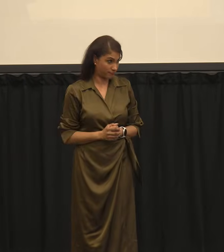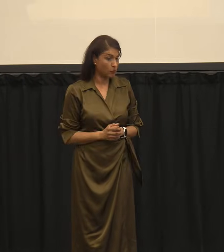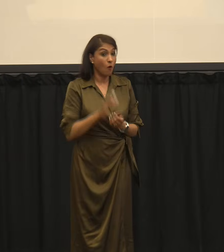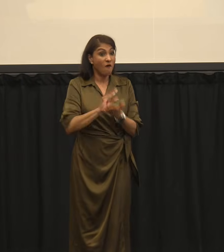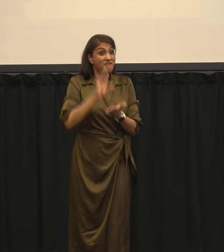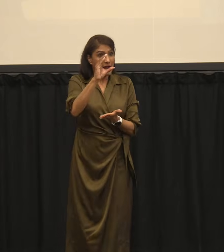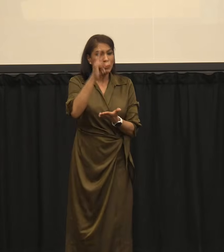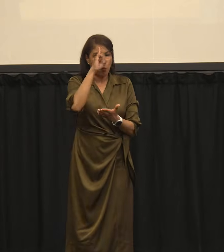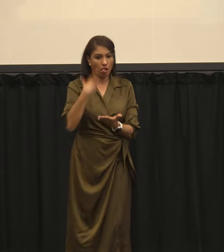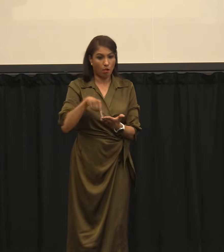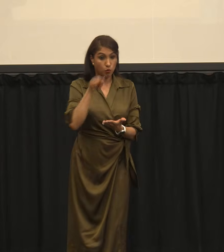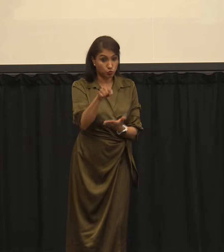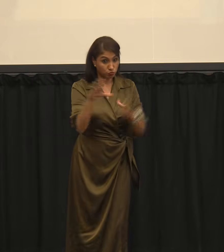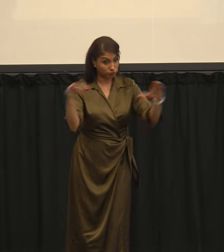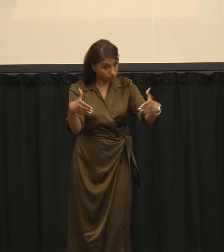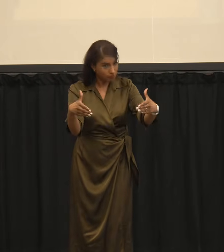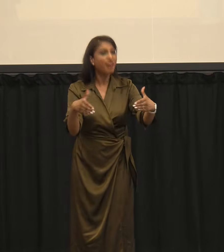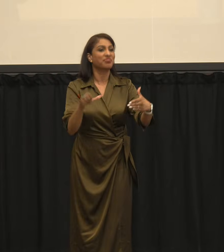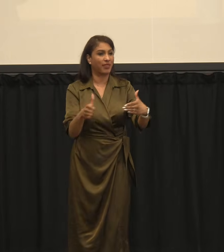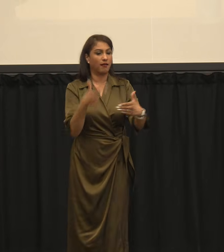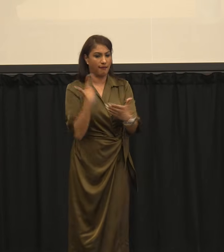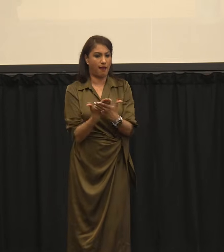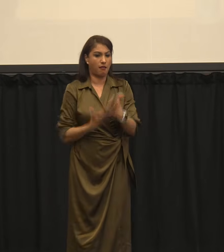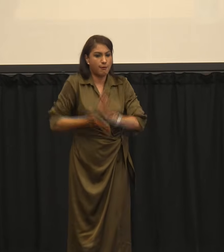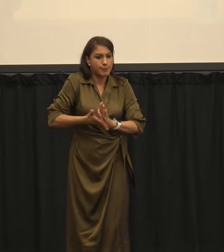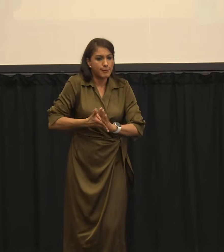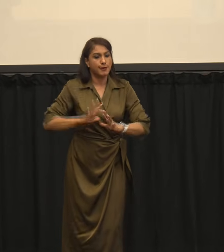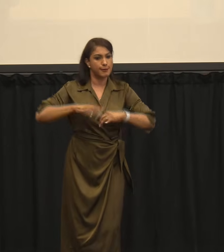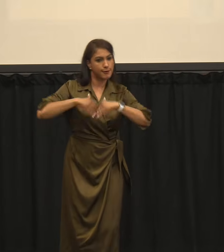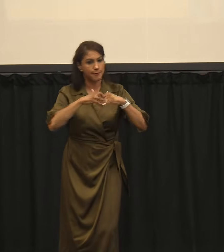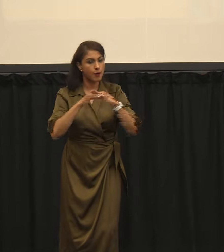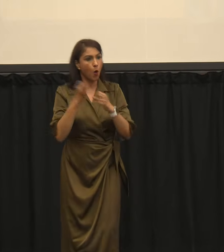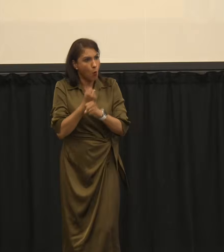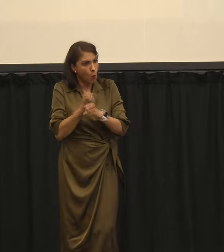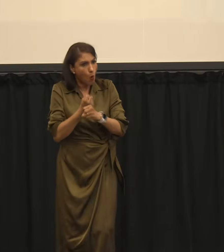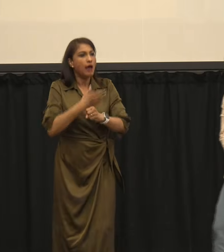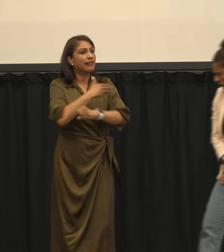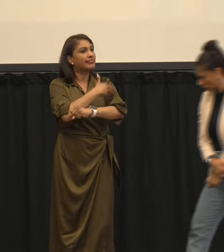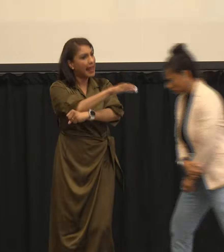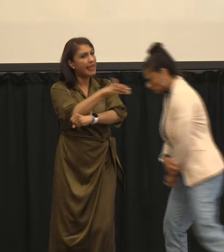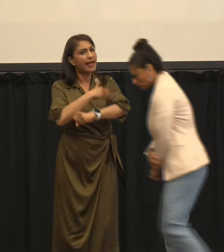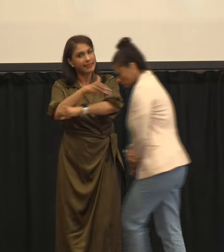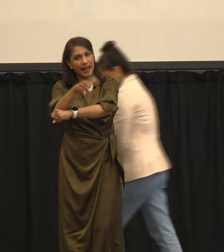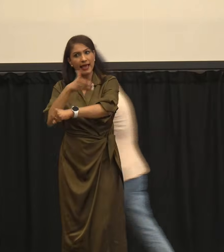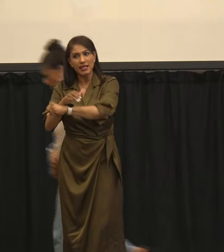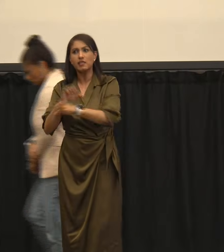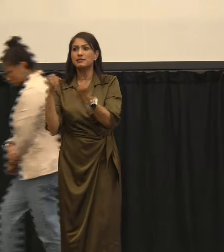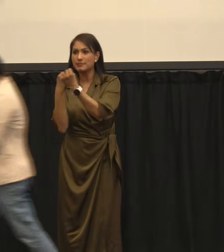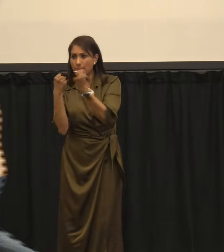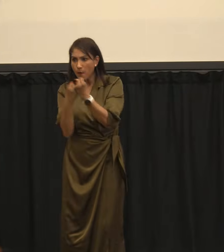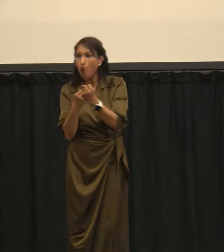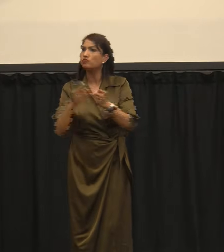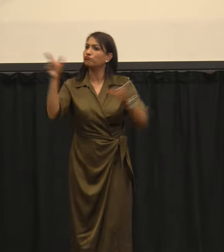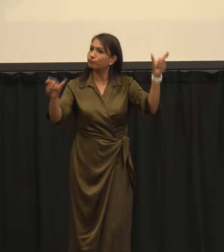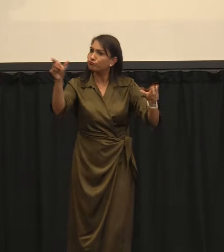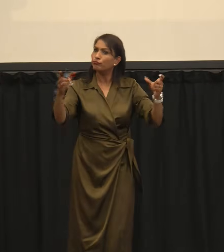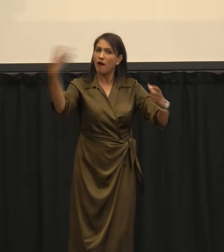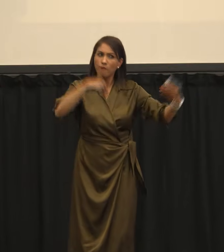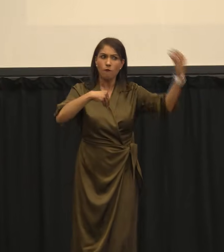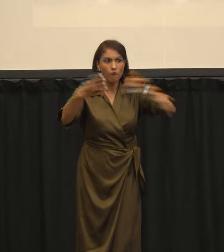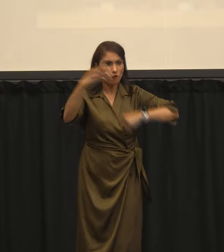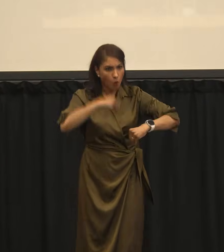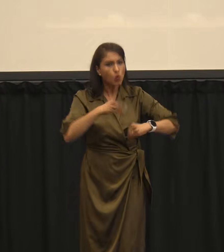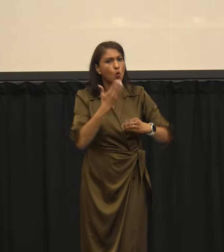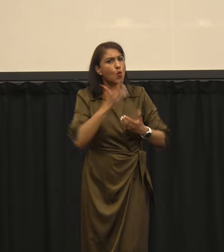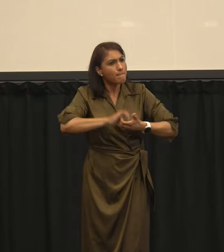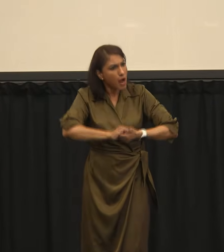same platform, so that funding can also be centralized to the one platform. And we can obviously, as